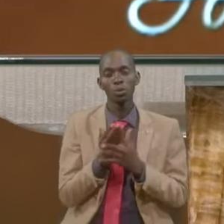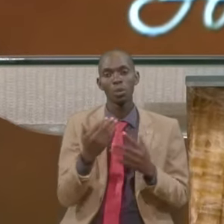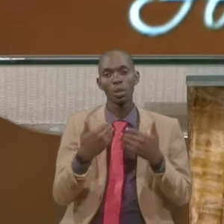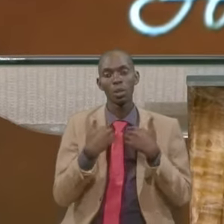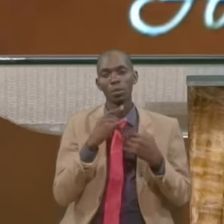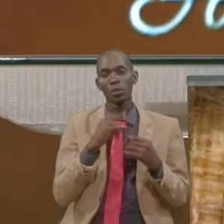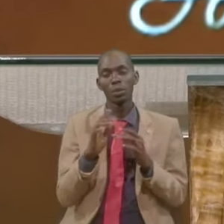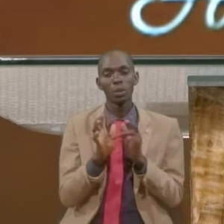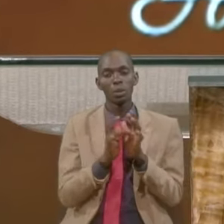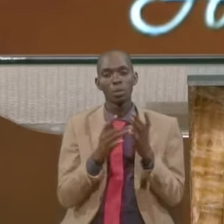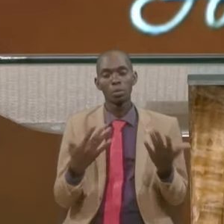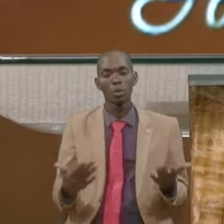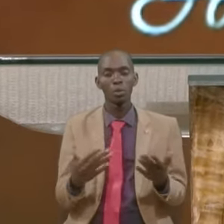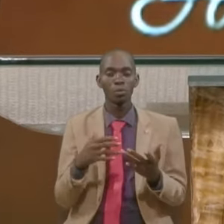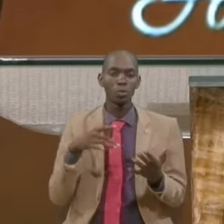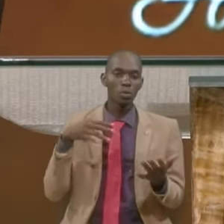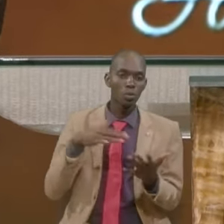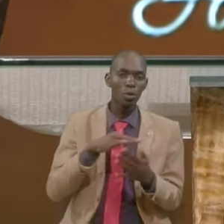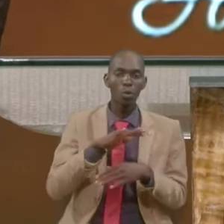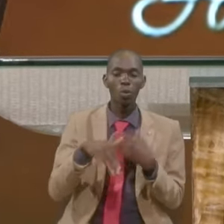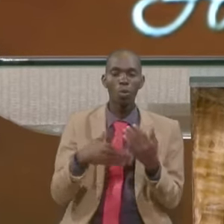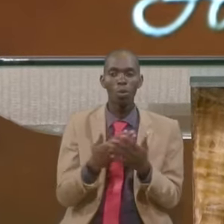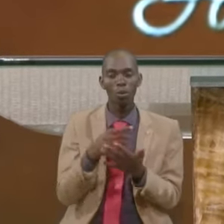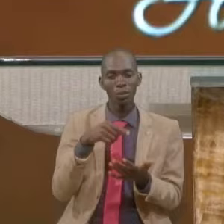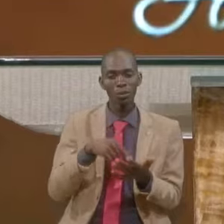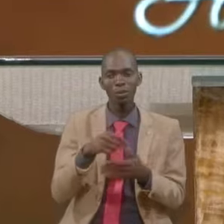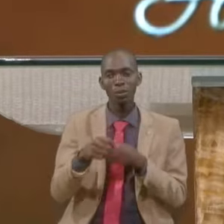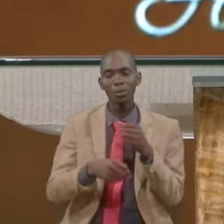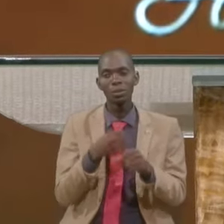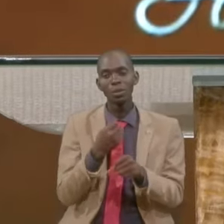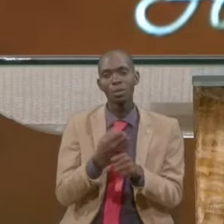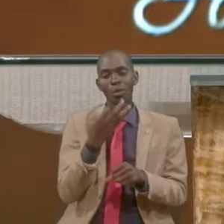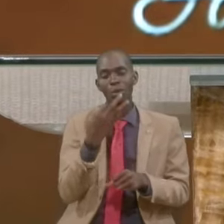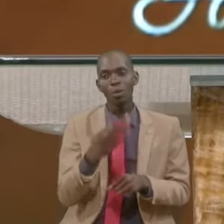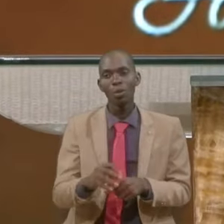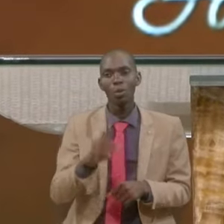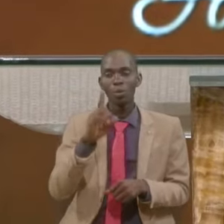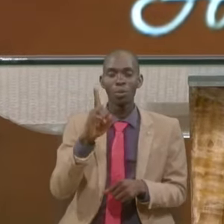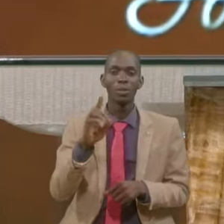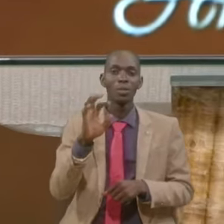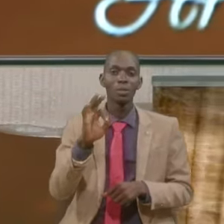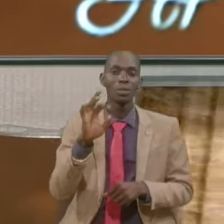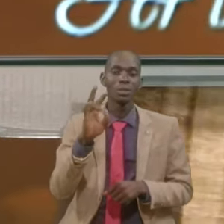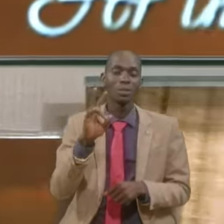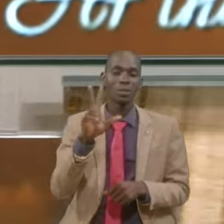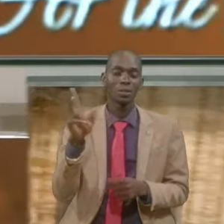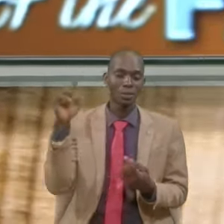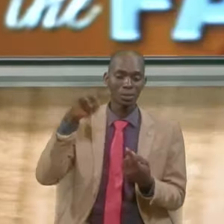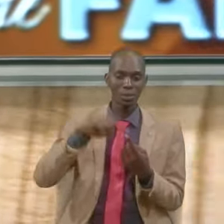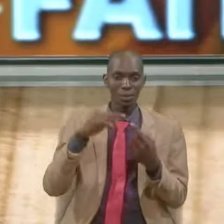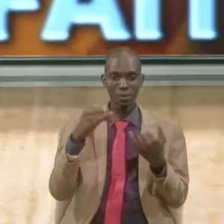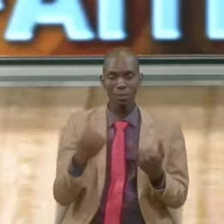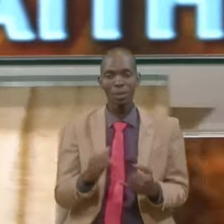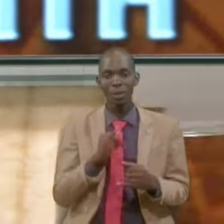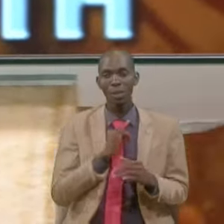study all these years from 1973 till date. And I pray